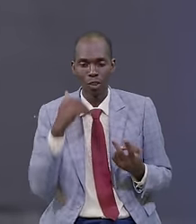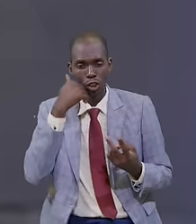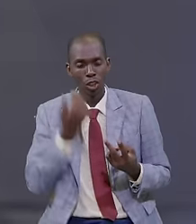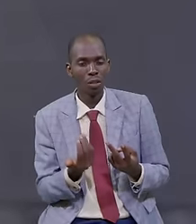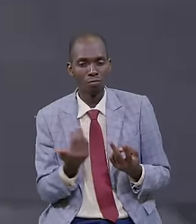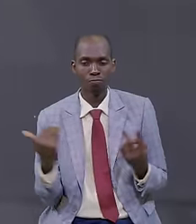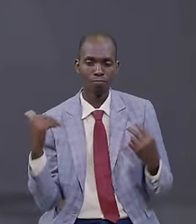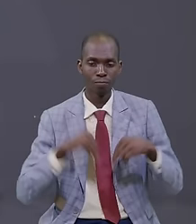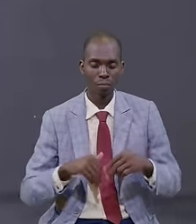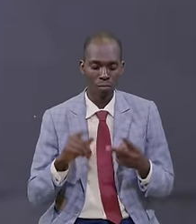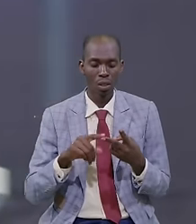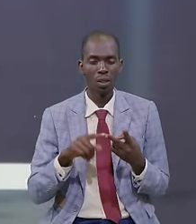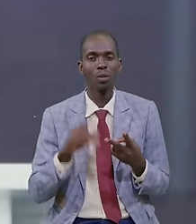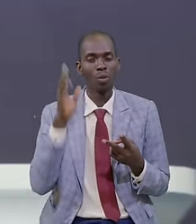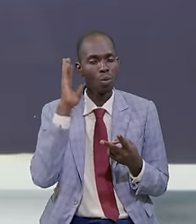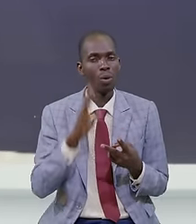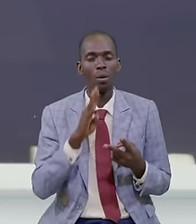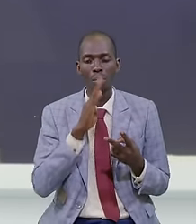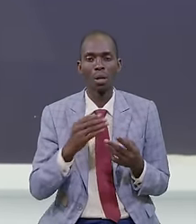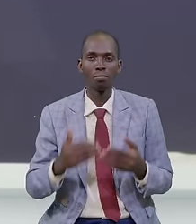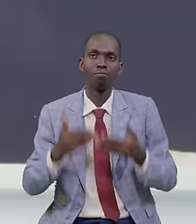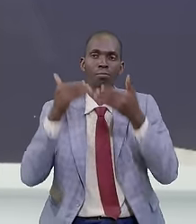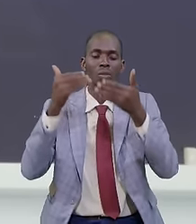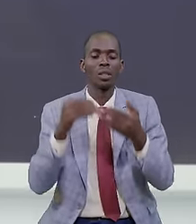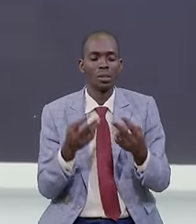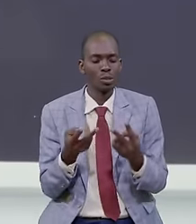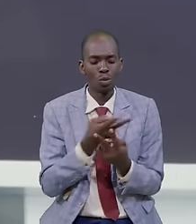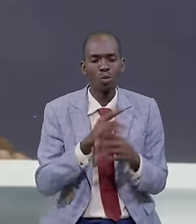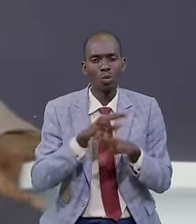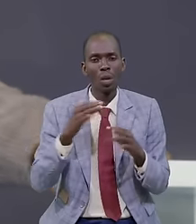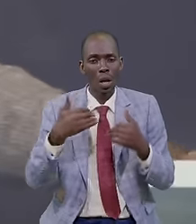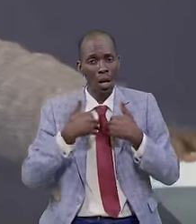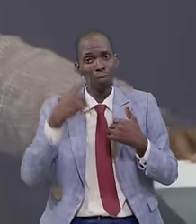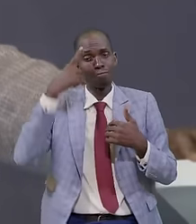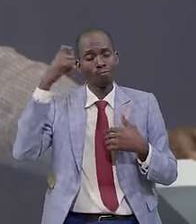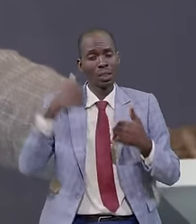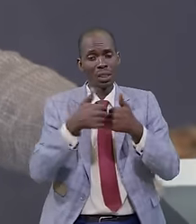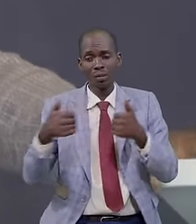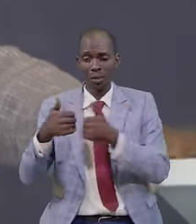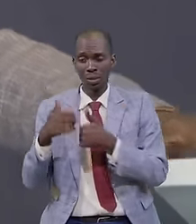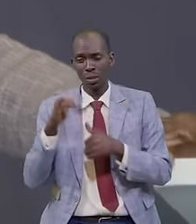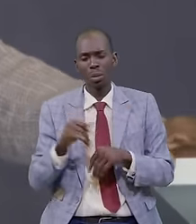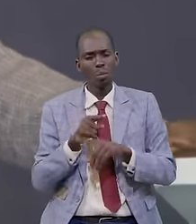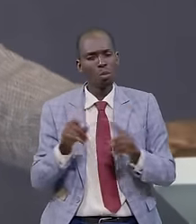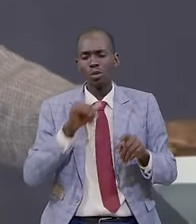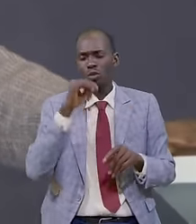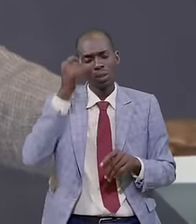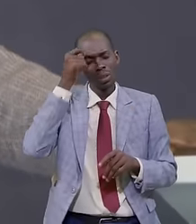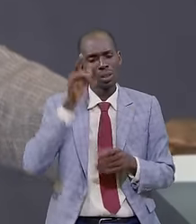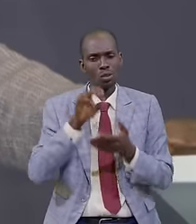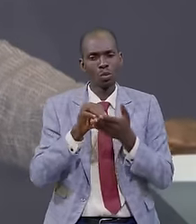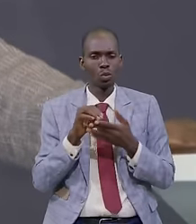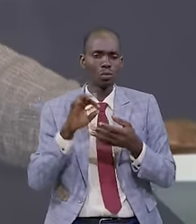the dream. And so they were sad. And he woke up in the morning and he looked at their faces. You